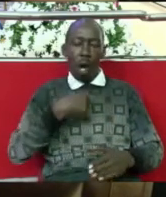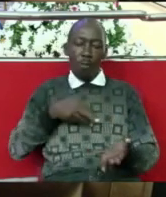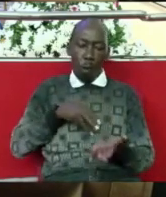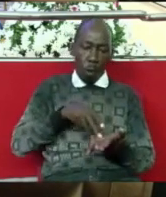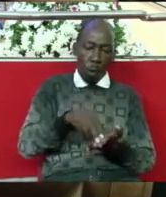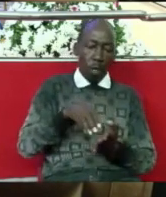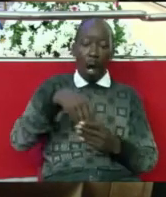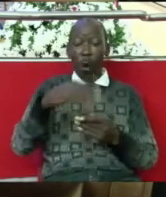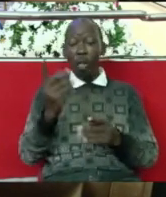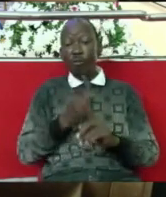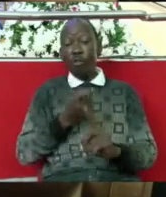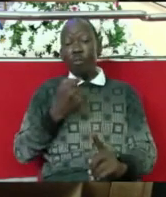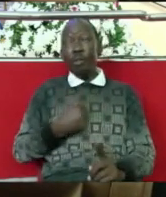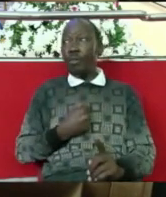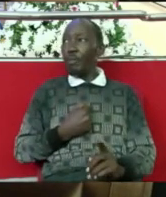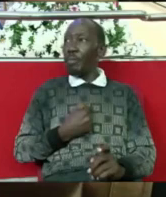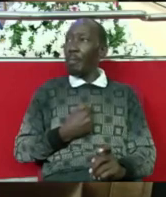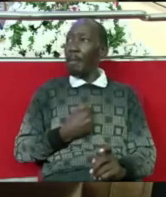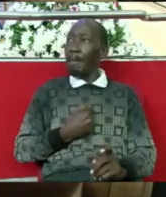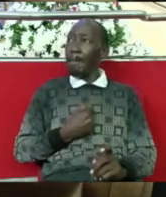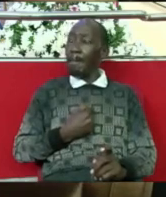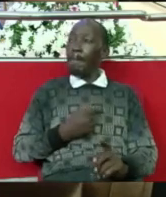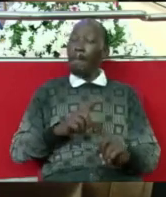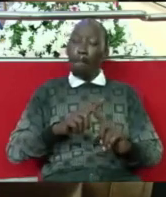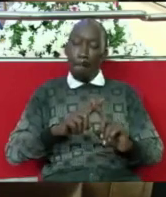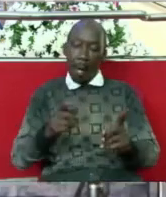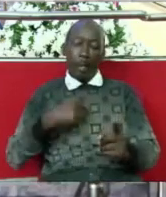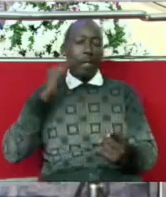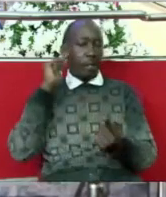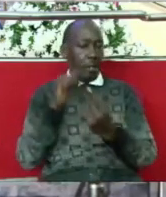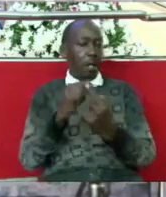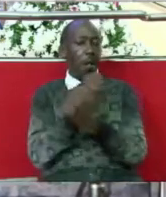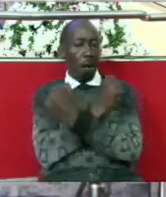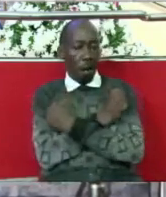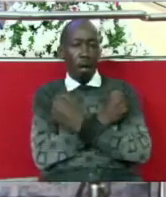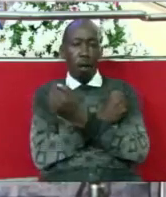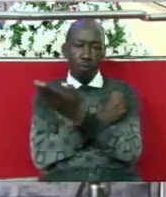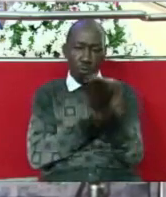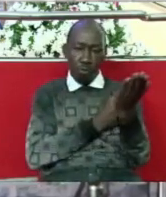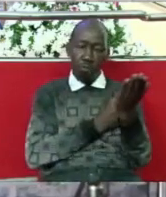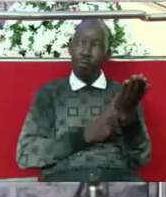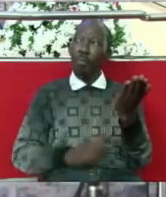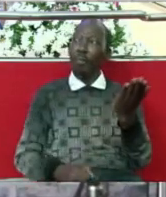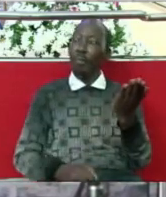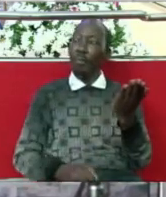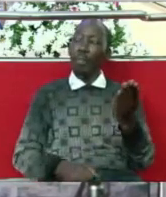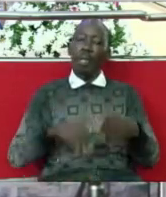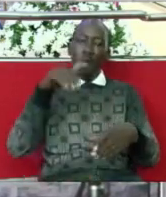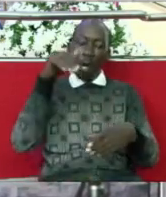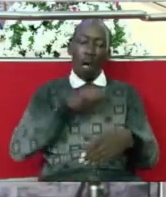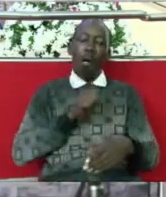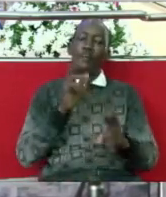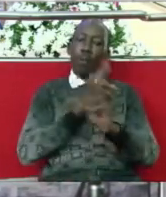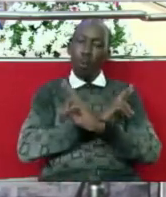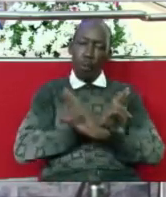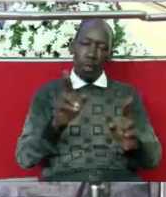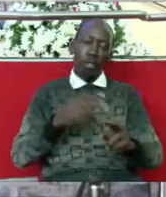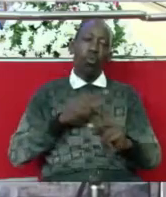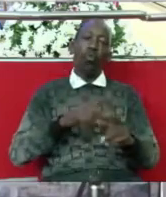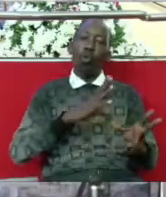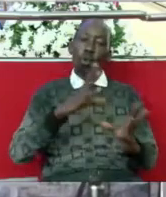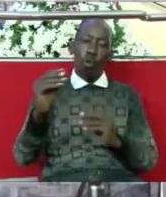away from me. But I still love you. Bado and I'm willing to go with